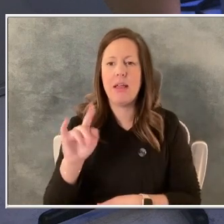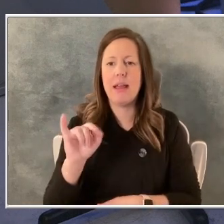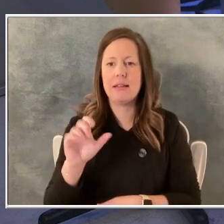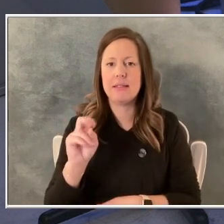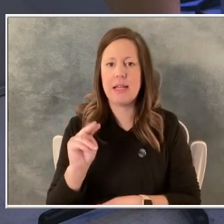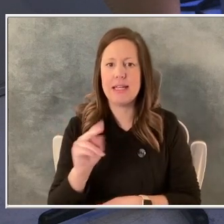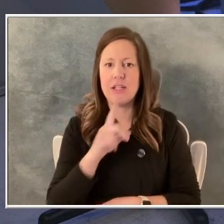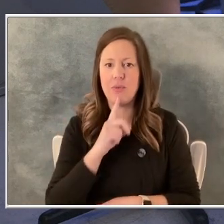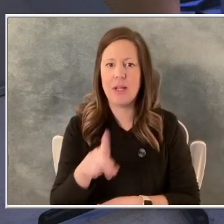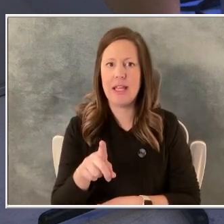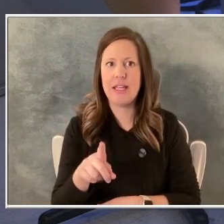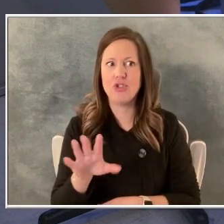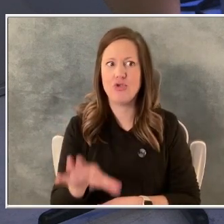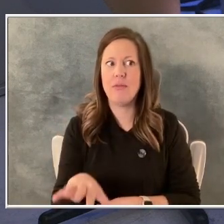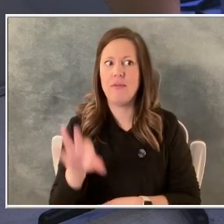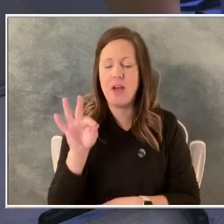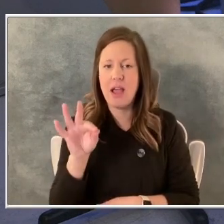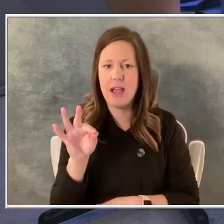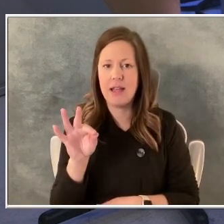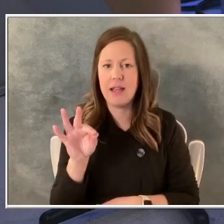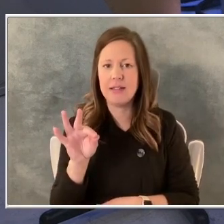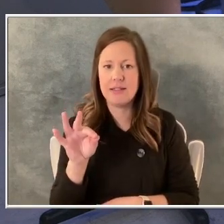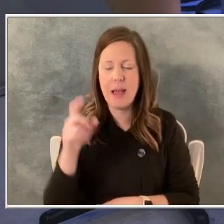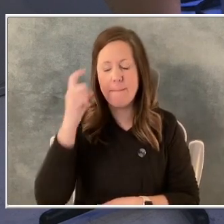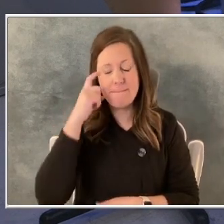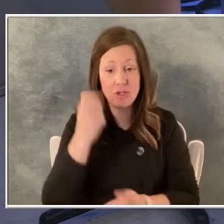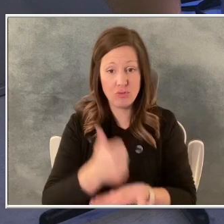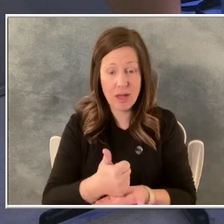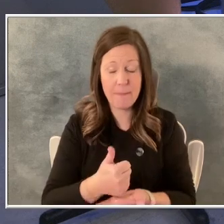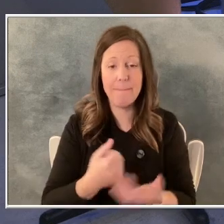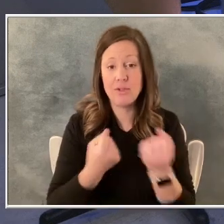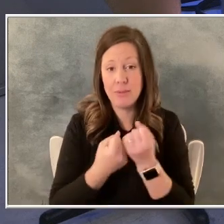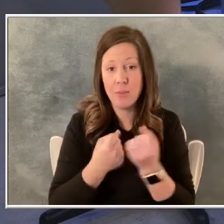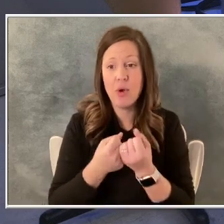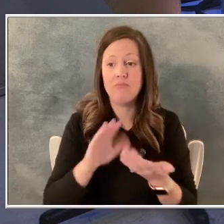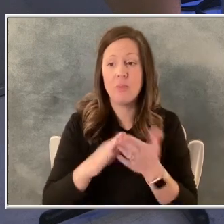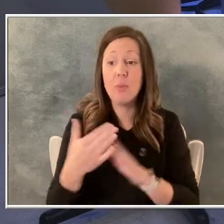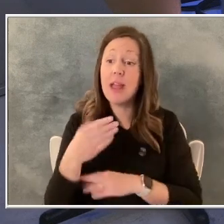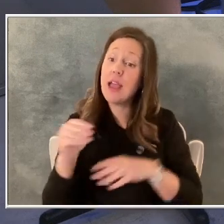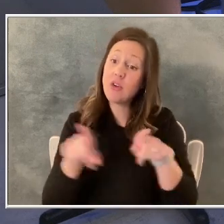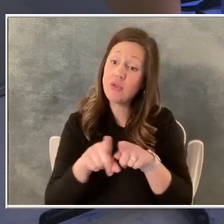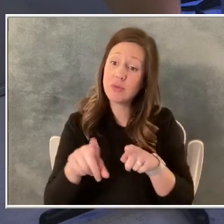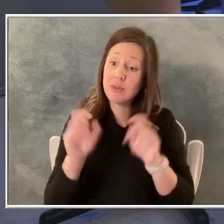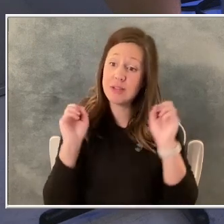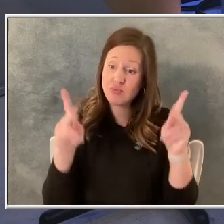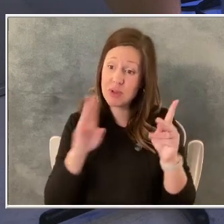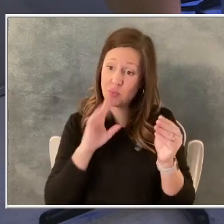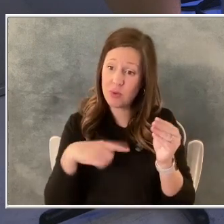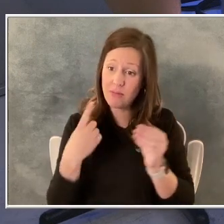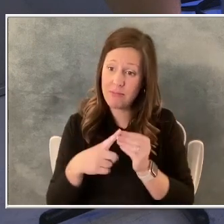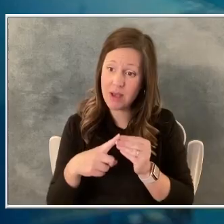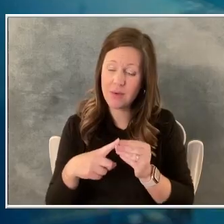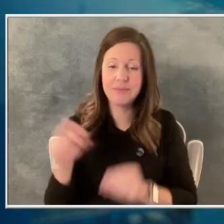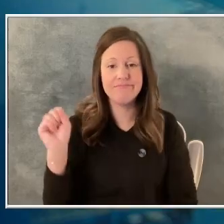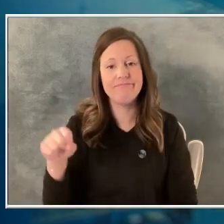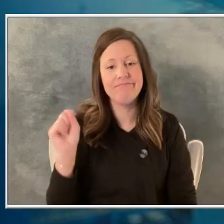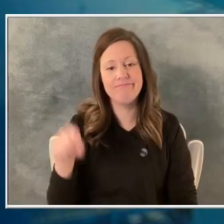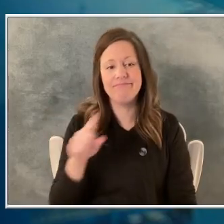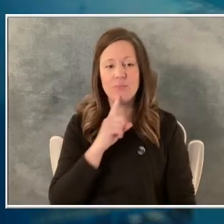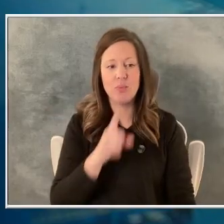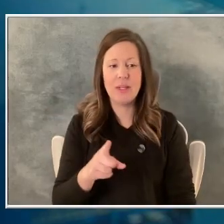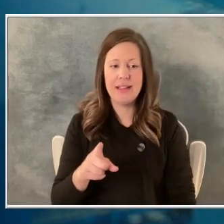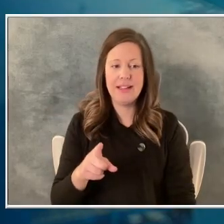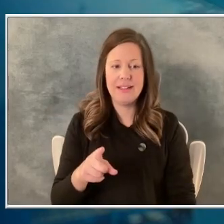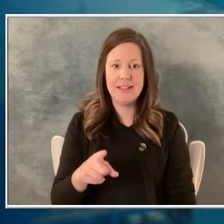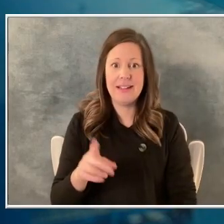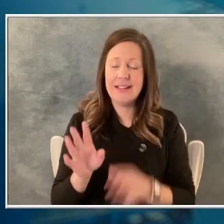that mental help and that support in the community, and it's okay to talk about it? Yeah, I think it's so important.